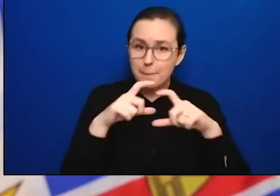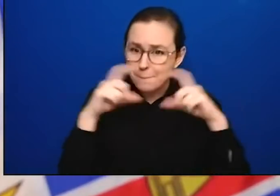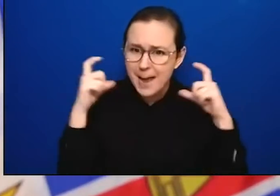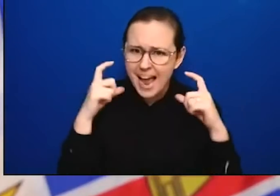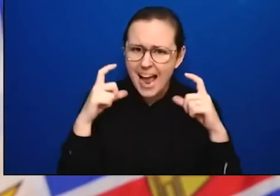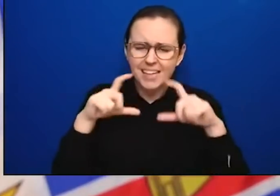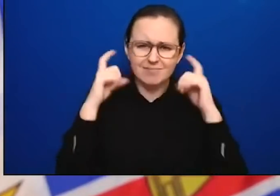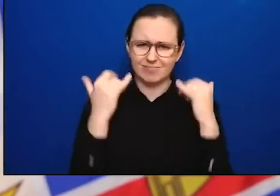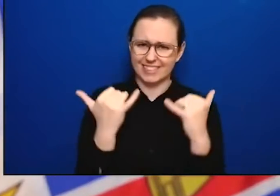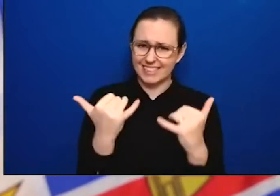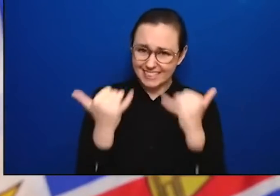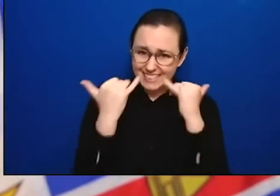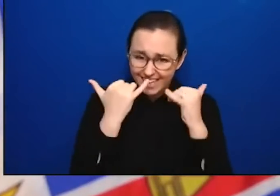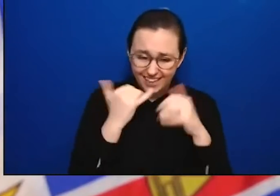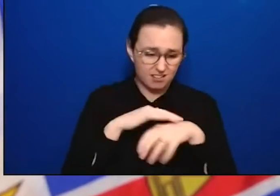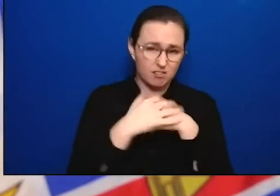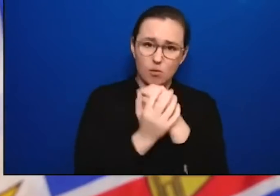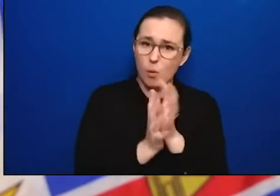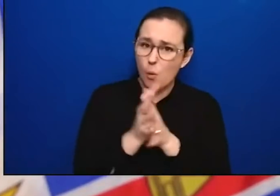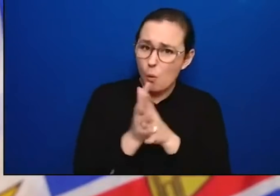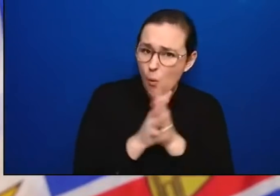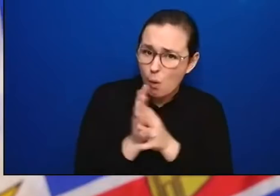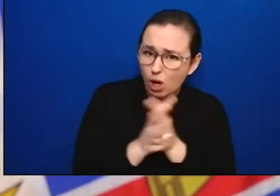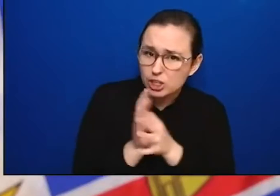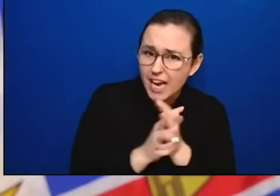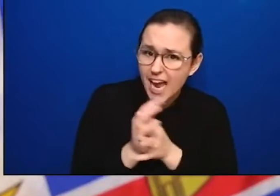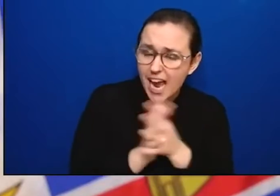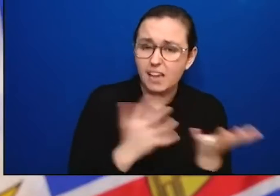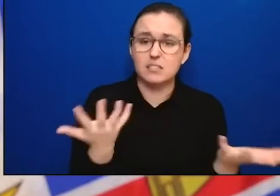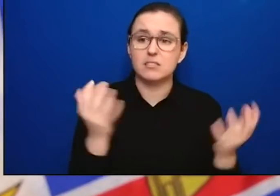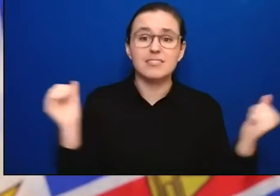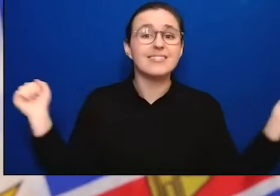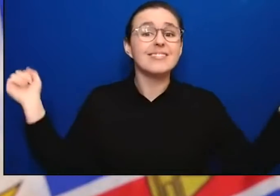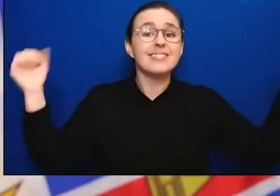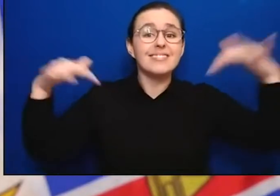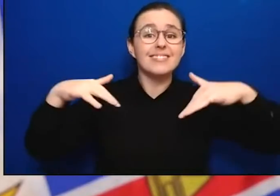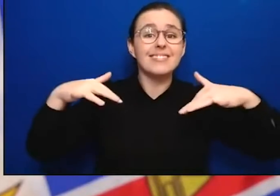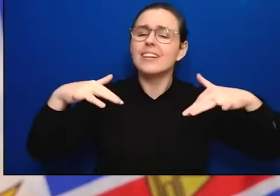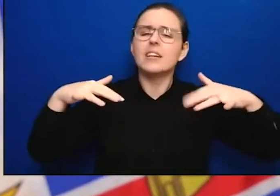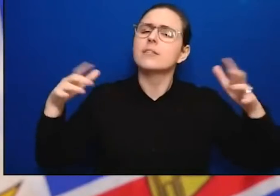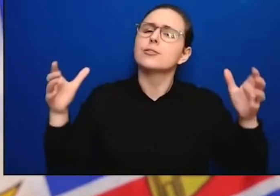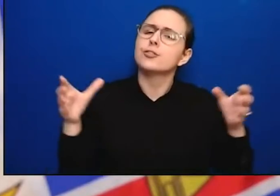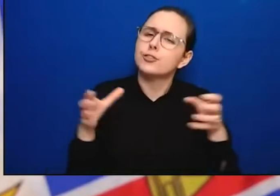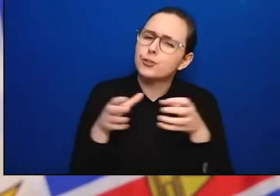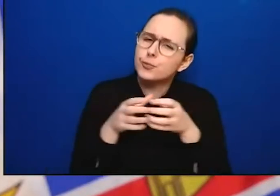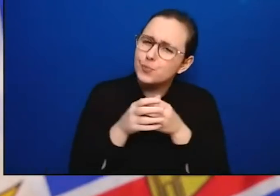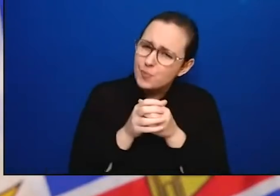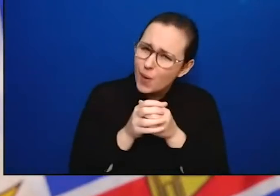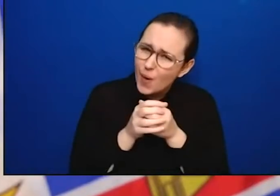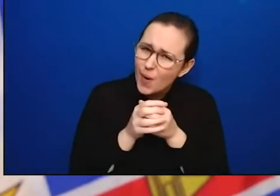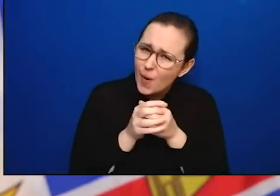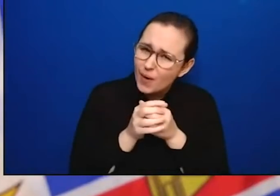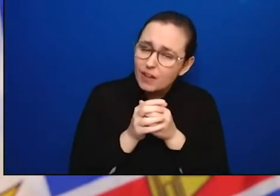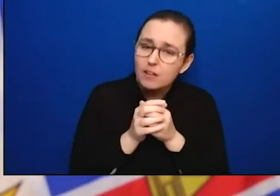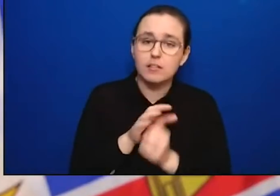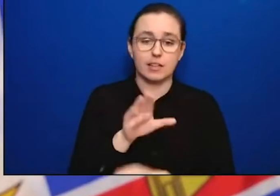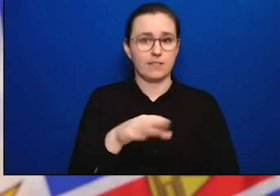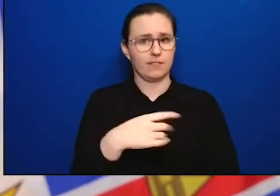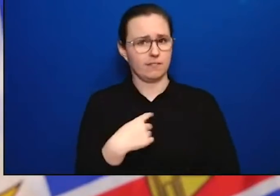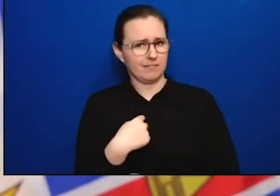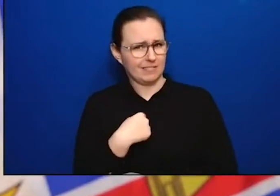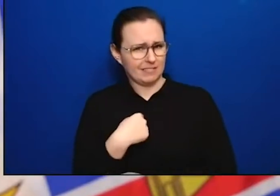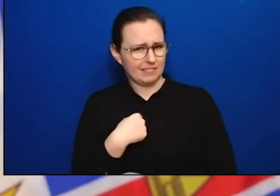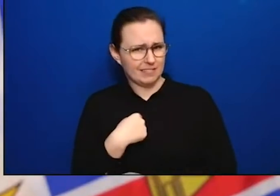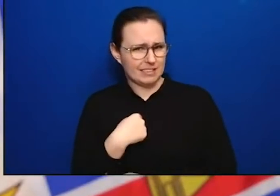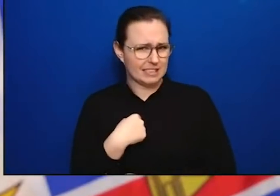mentioned, getting vaccinated, wearing masks, washing your hands, keeping your groups small, and being extra